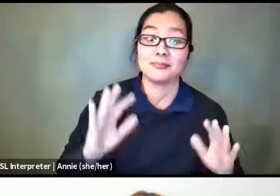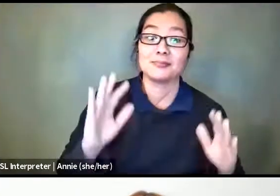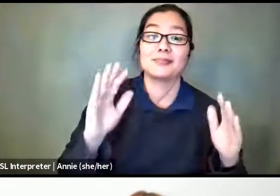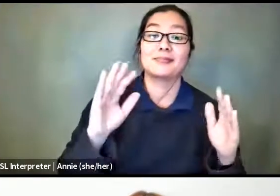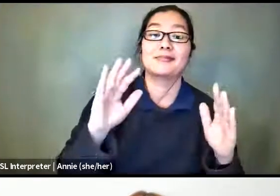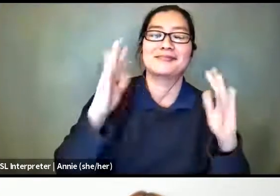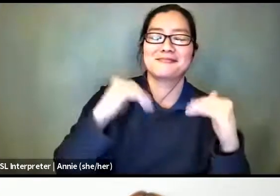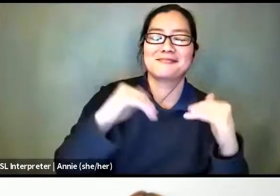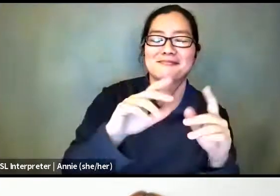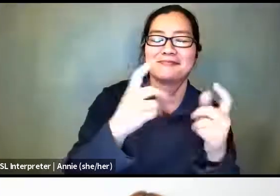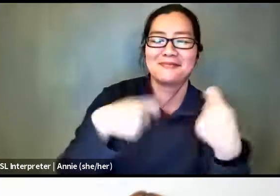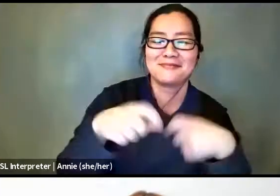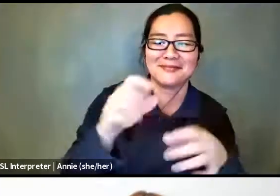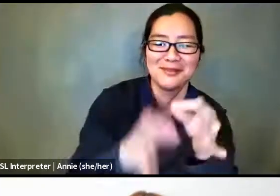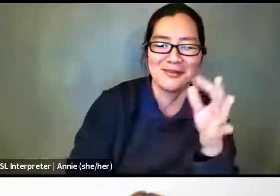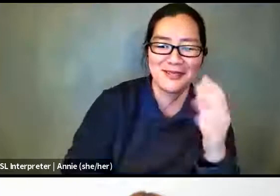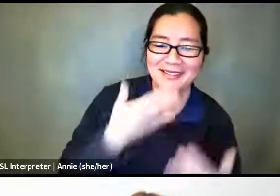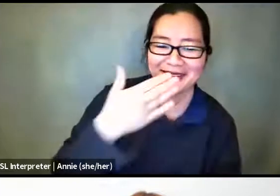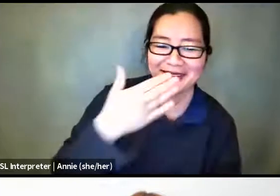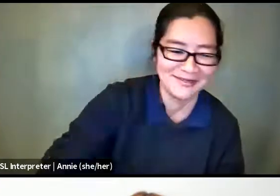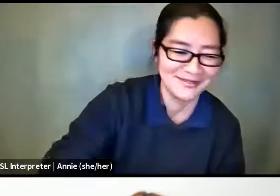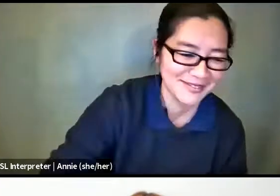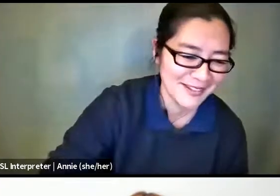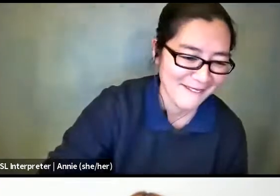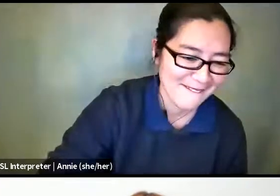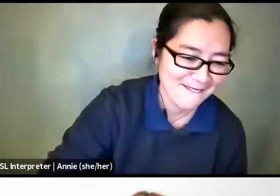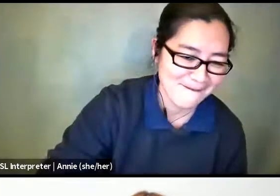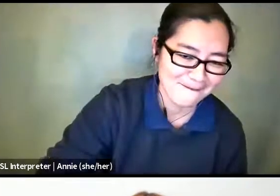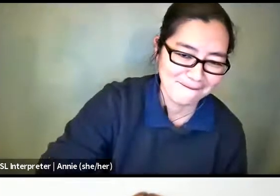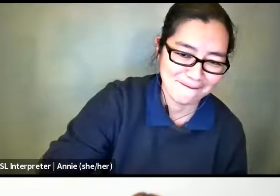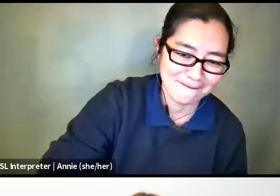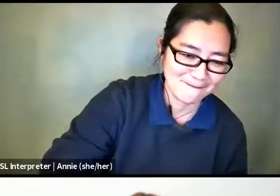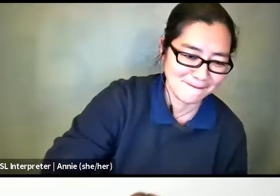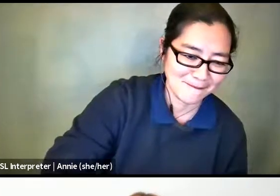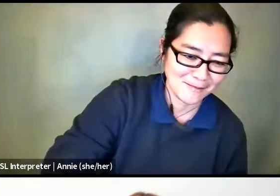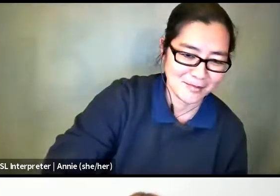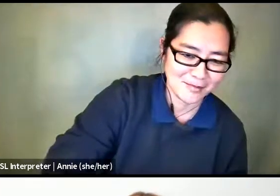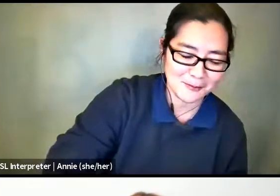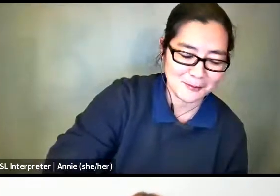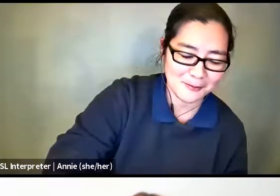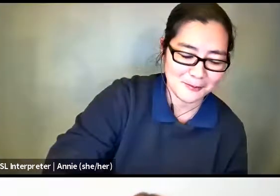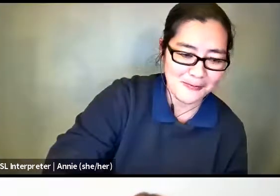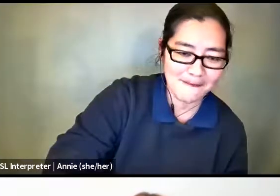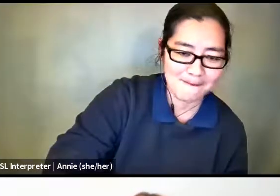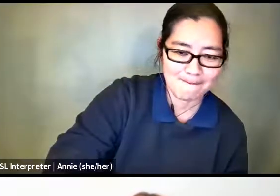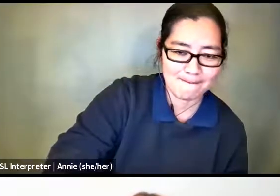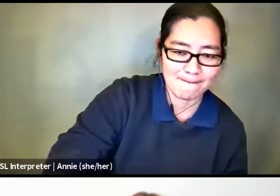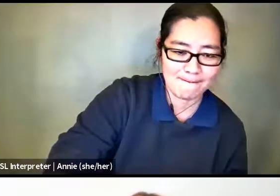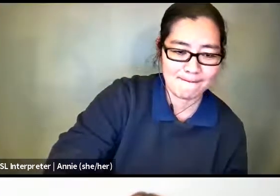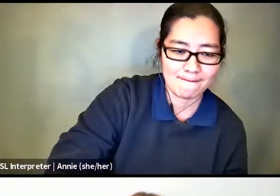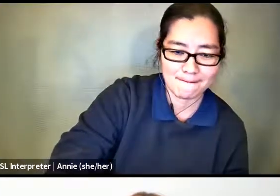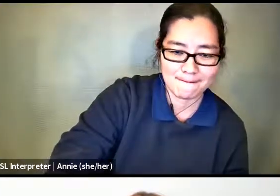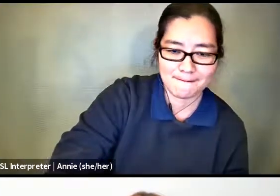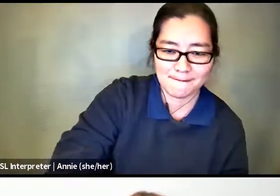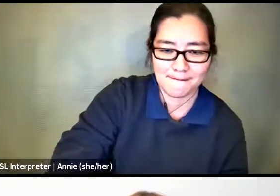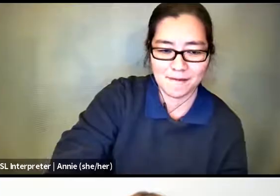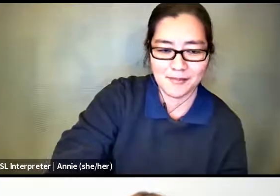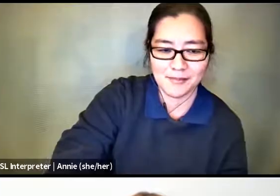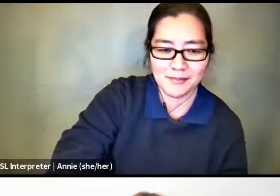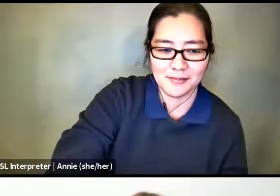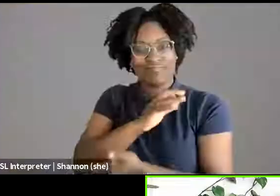to continue and persist on in their tribal territories. But definitely there's a spark of creativity and imagination as well.